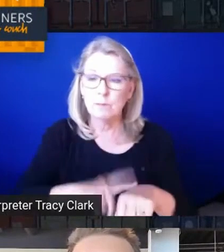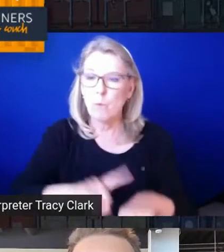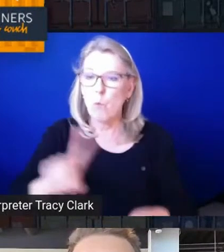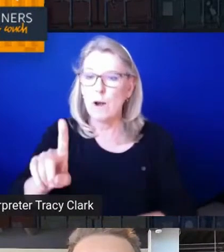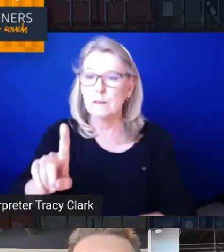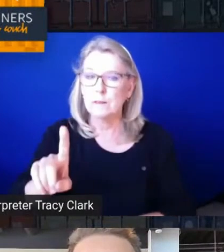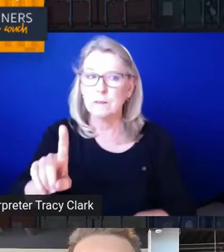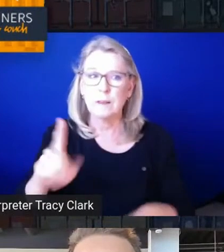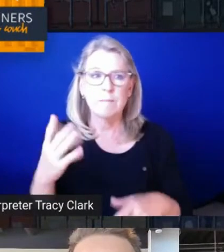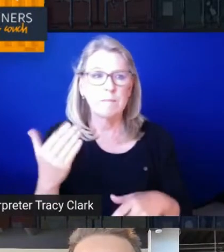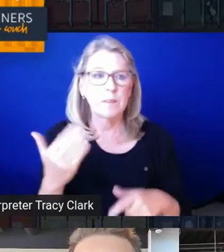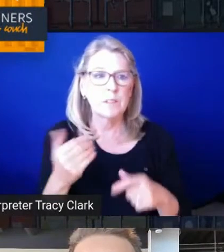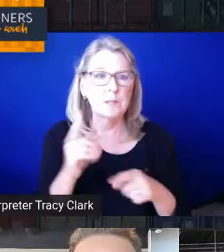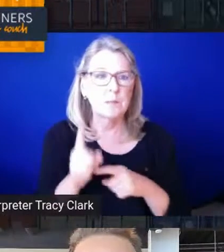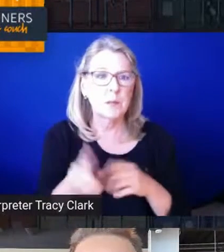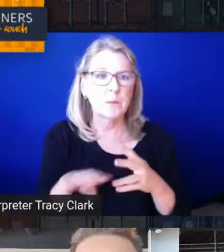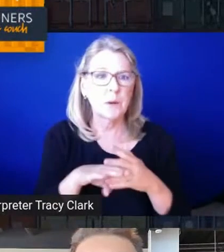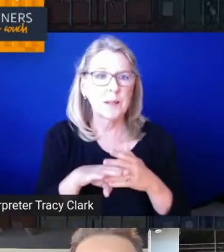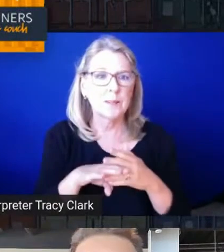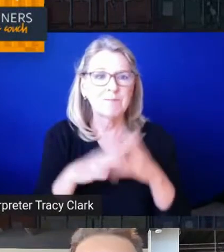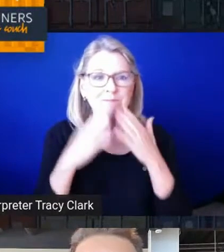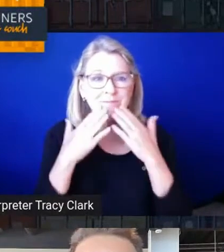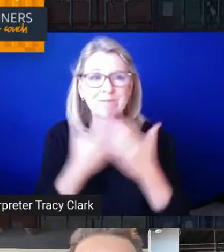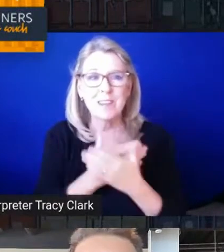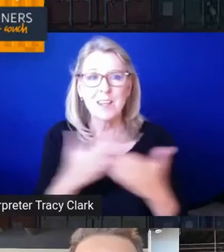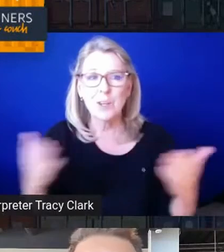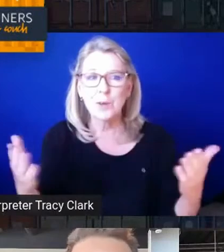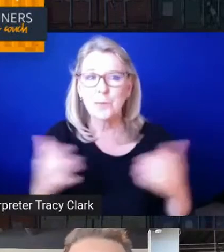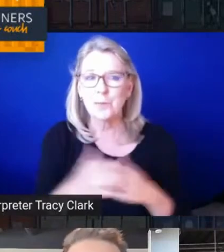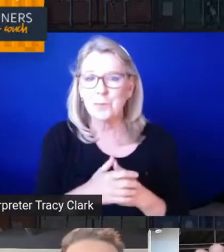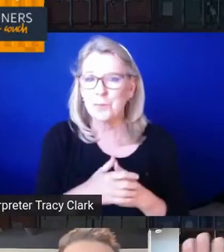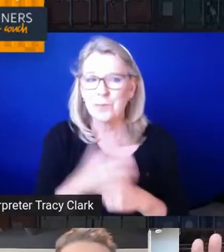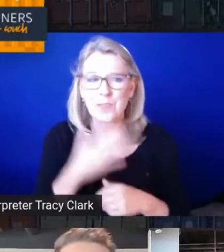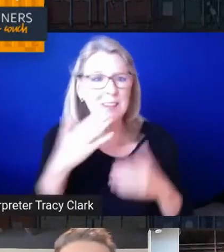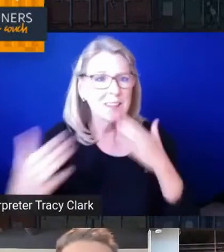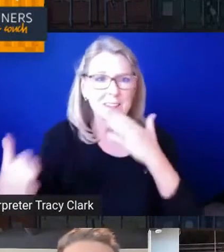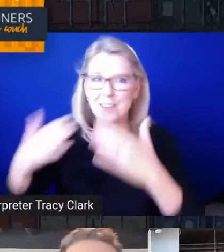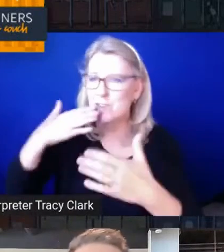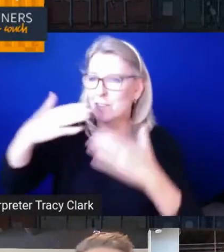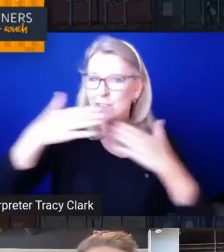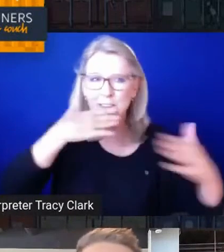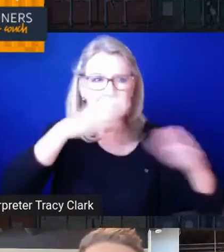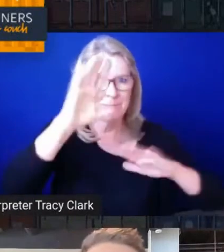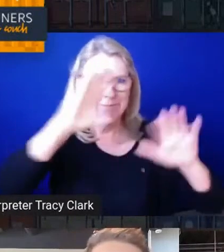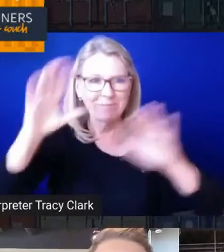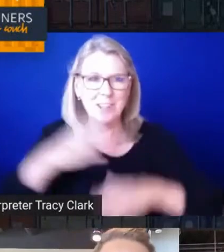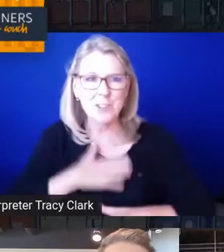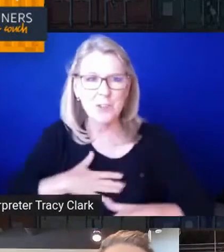thank you, everyone. Thank you. Thank you. Thanks, Alan. Bye, y'all. Enjoy KubeCon.